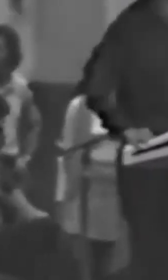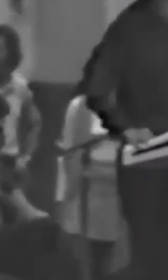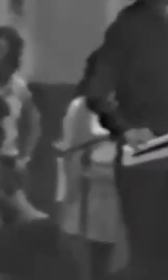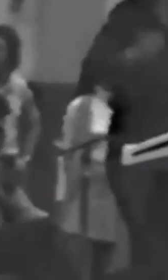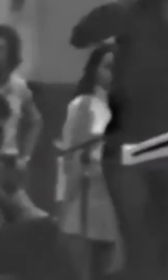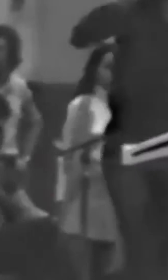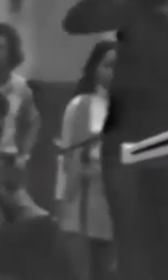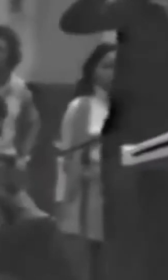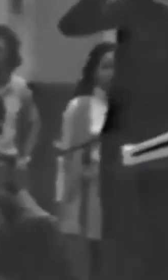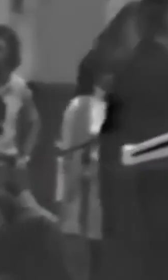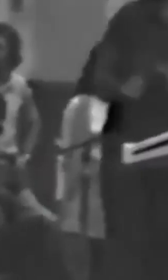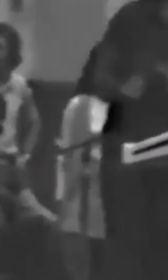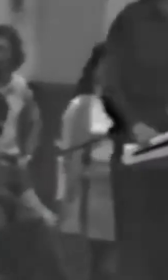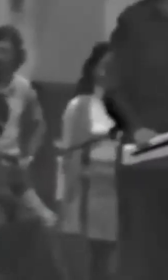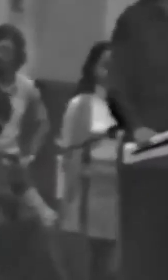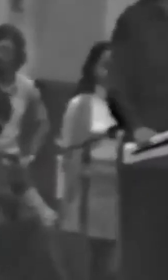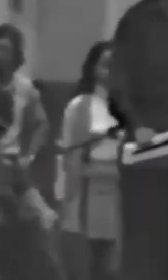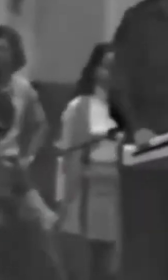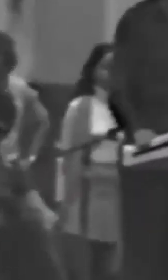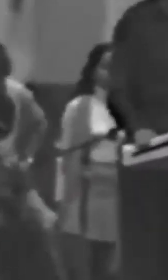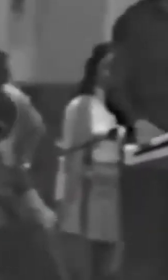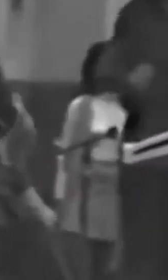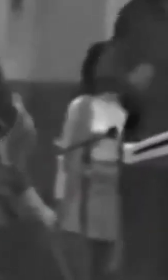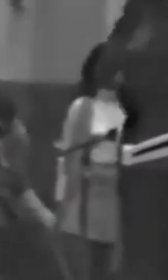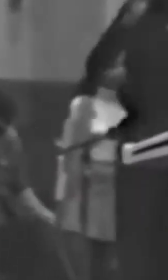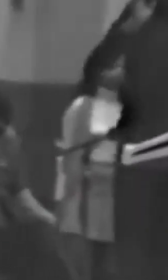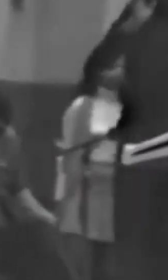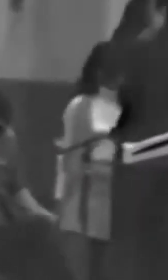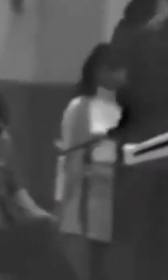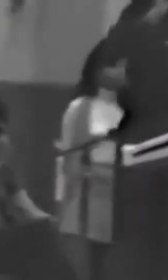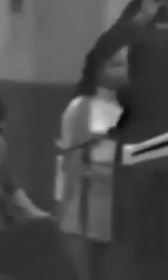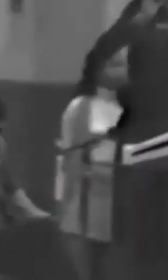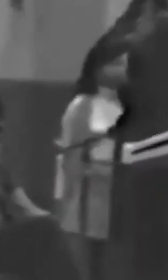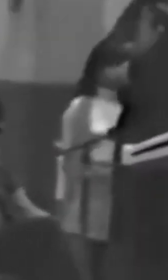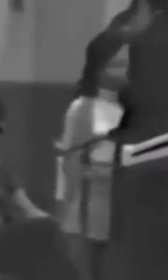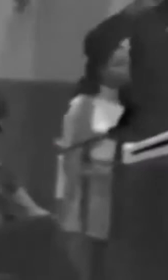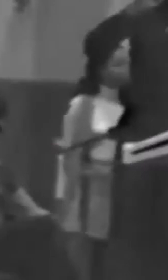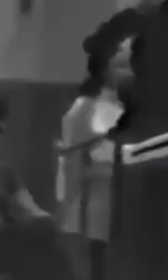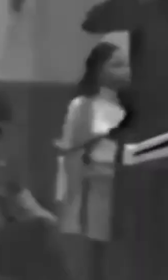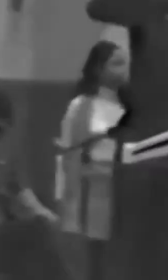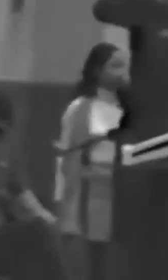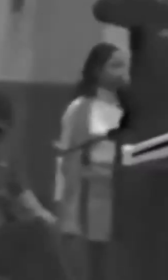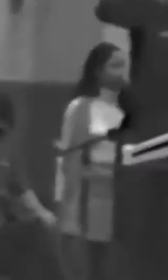waiting. And we heard Nixon and all of his